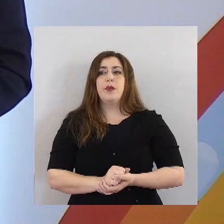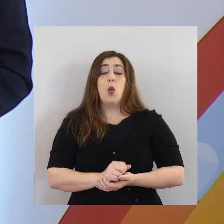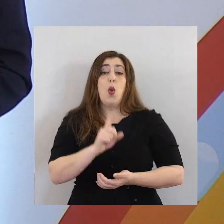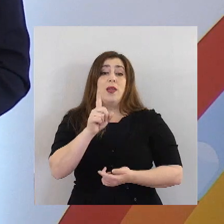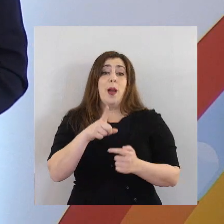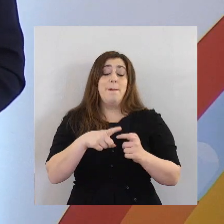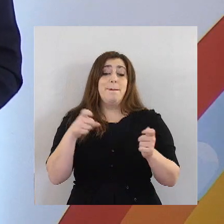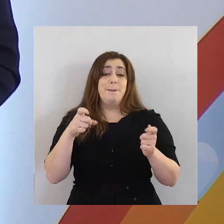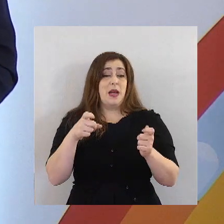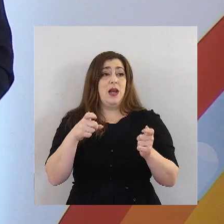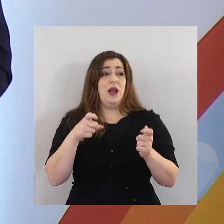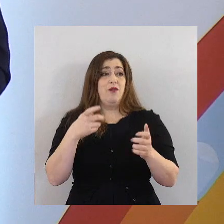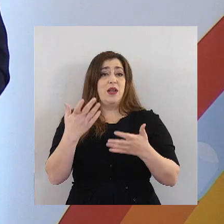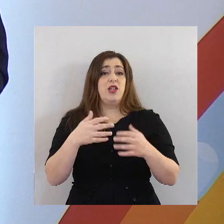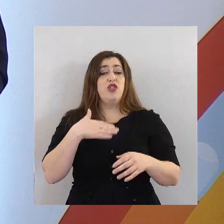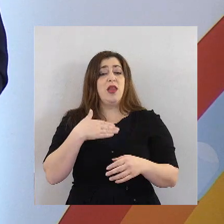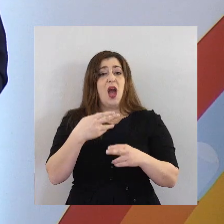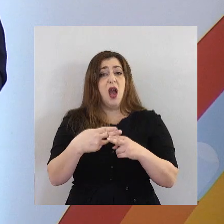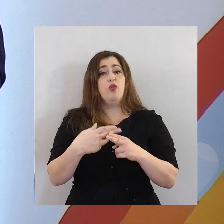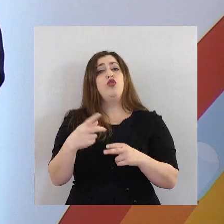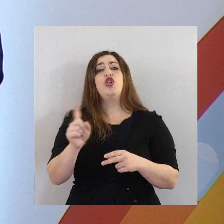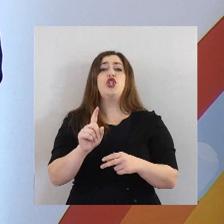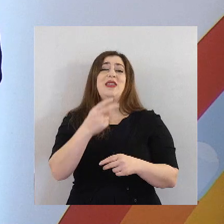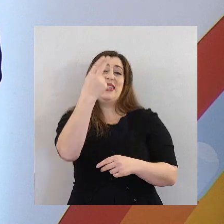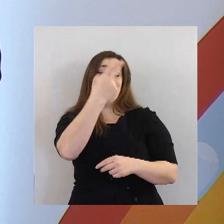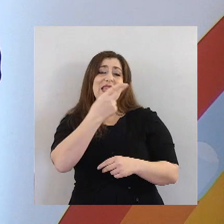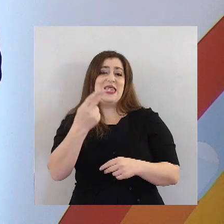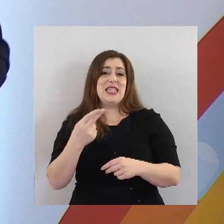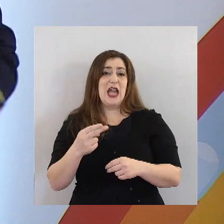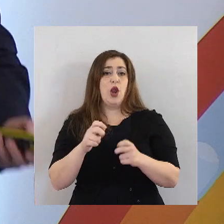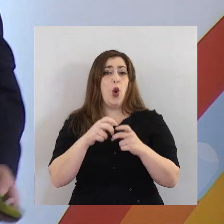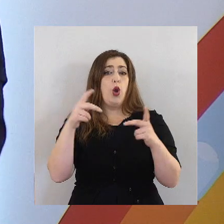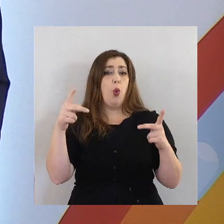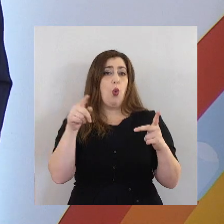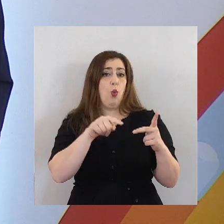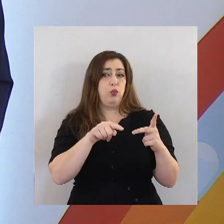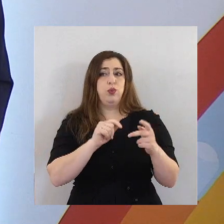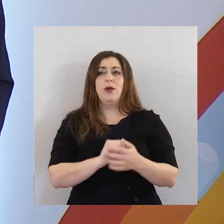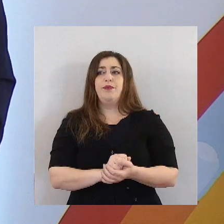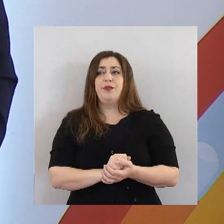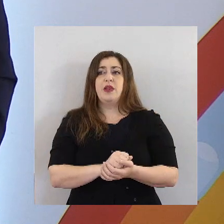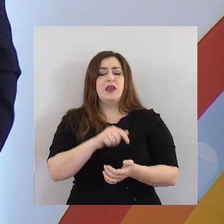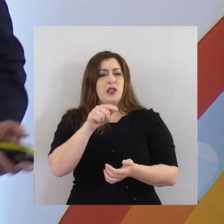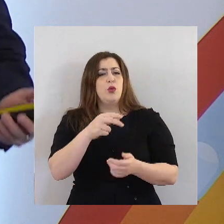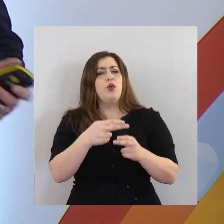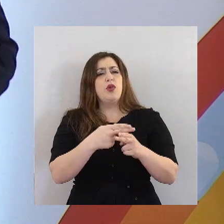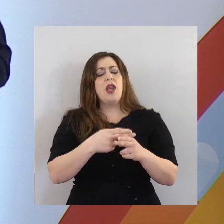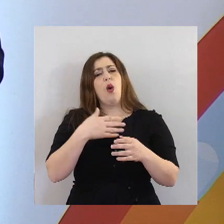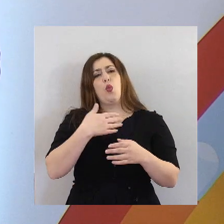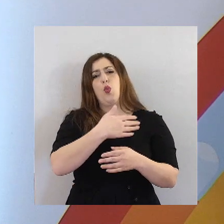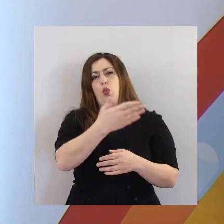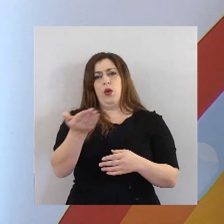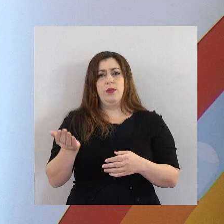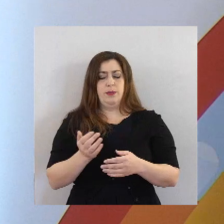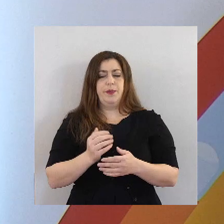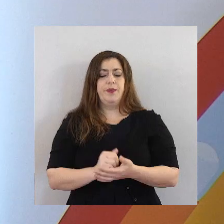also the commissioning of the design of the project logo, which was used subsequently in all project materials.